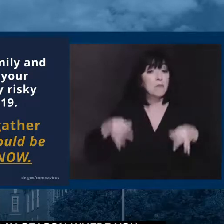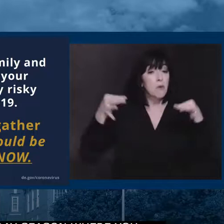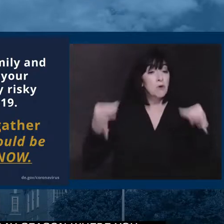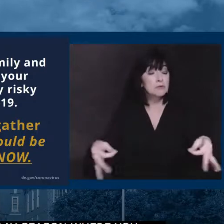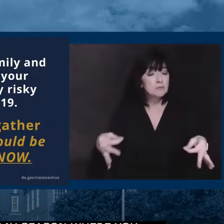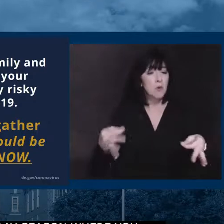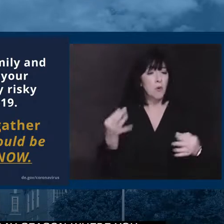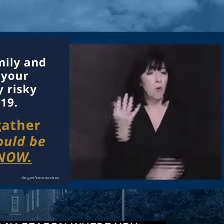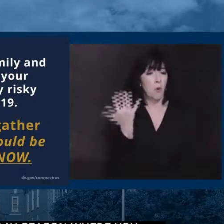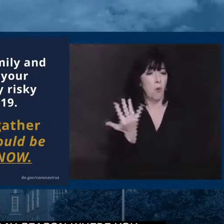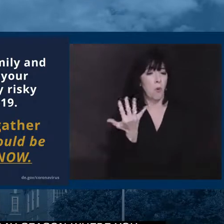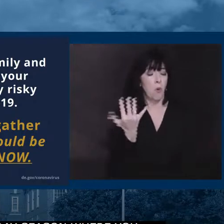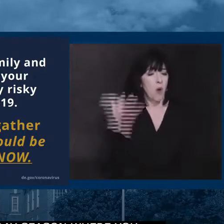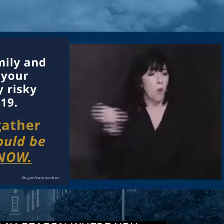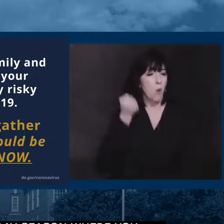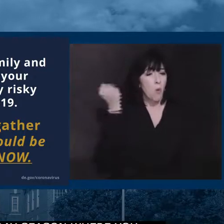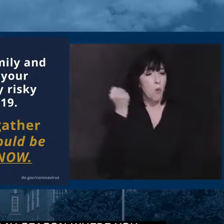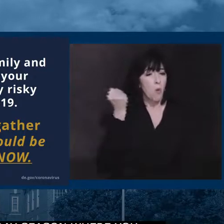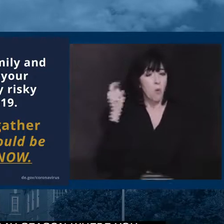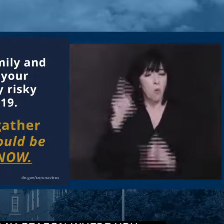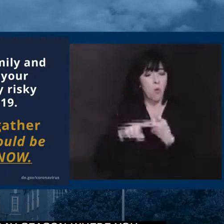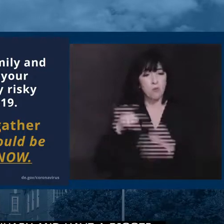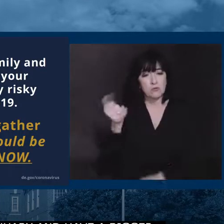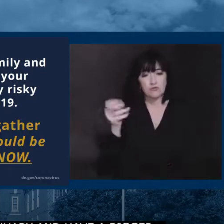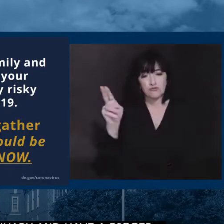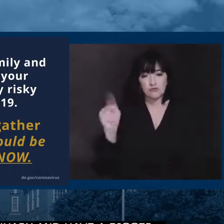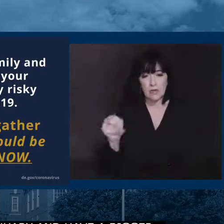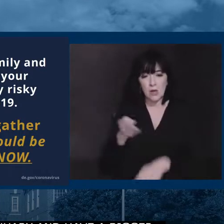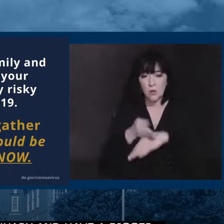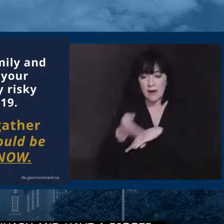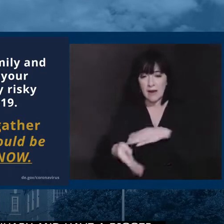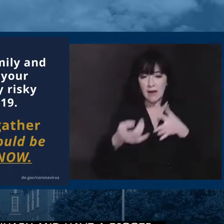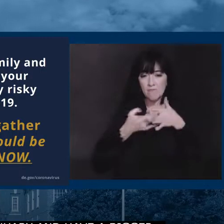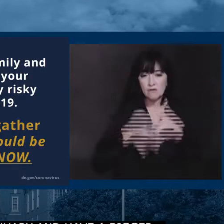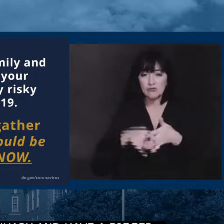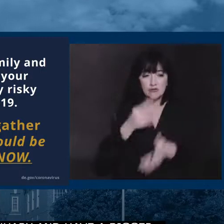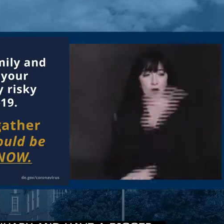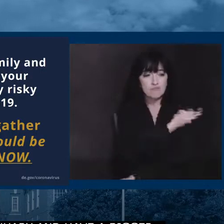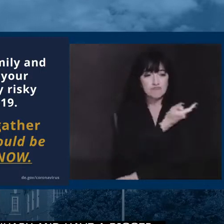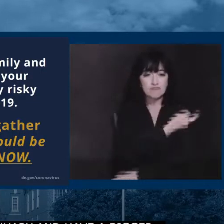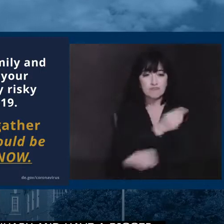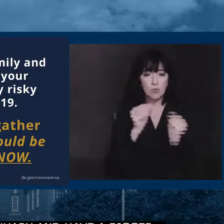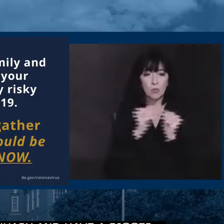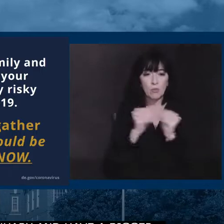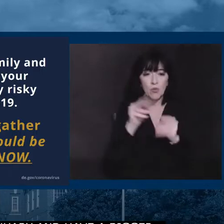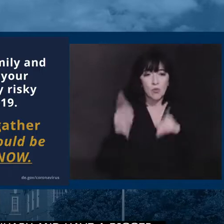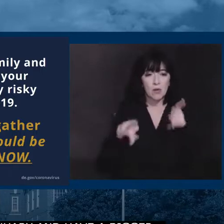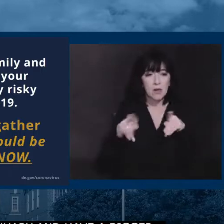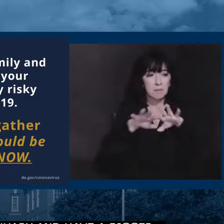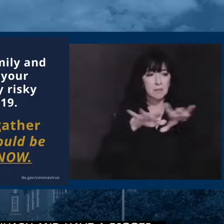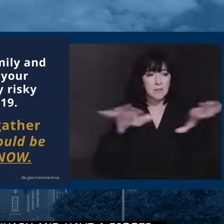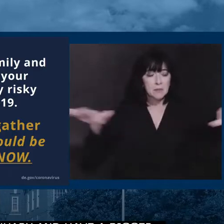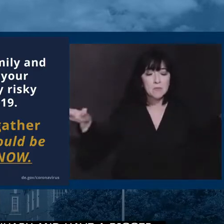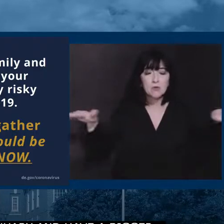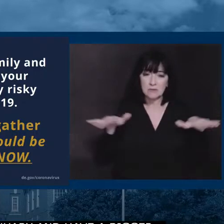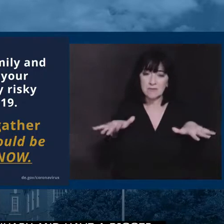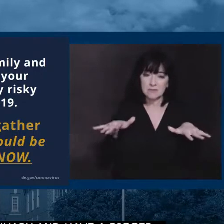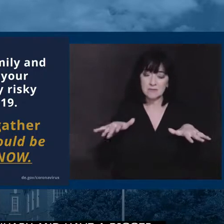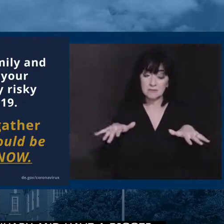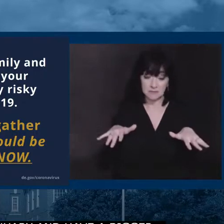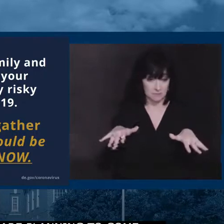celebration then. But if you are planning to come home to family, to make sure that